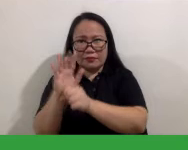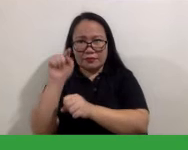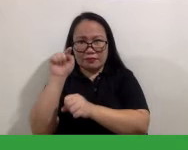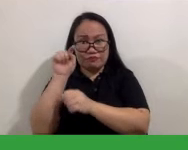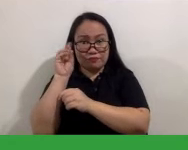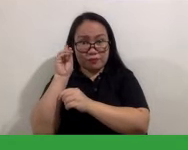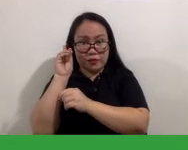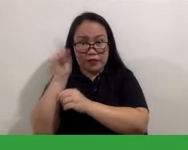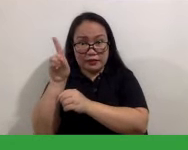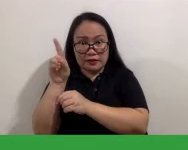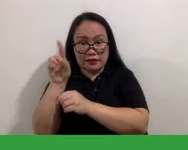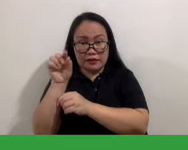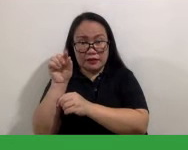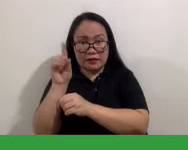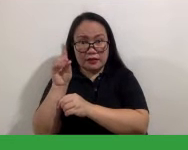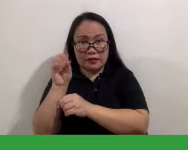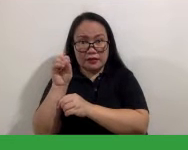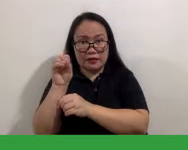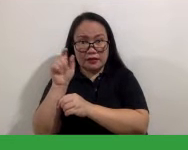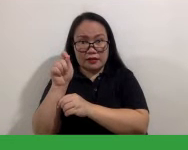na ginamit ko dito. I used,